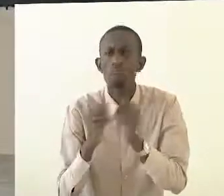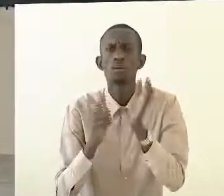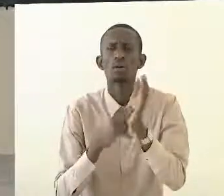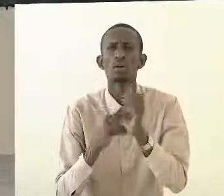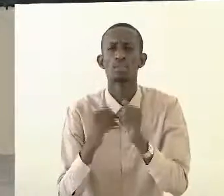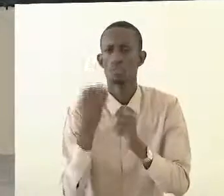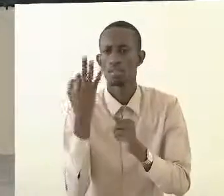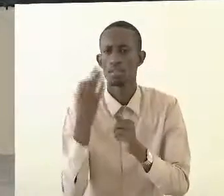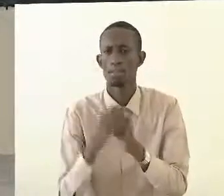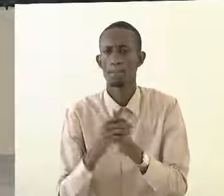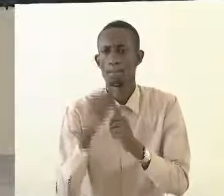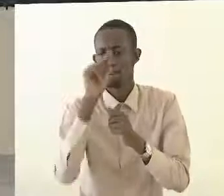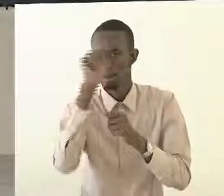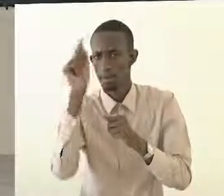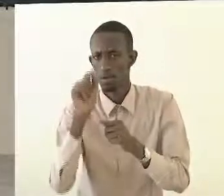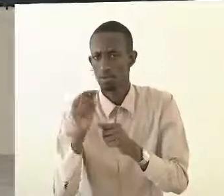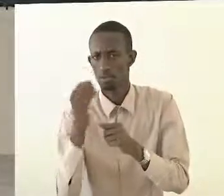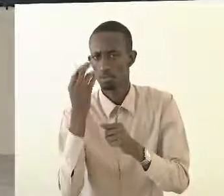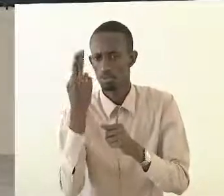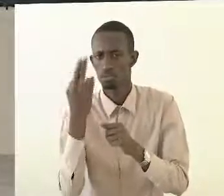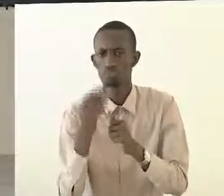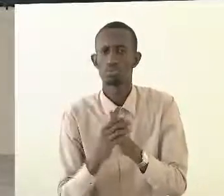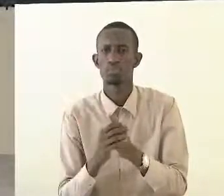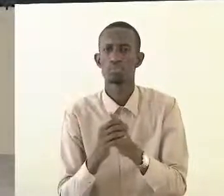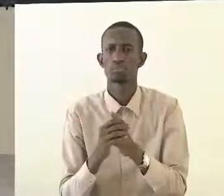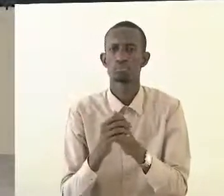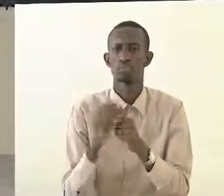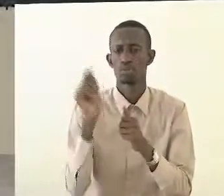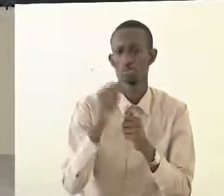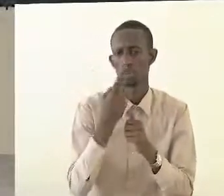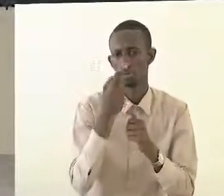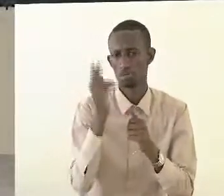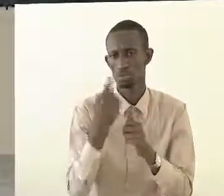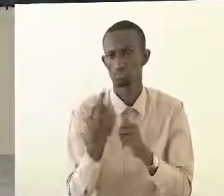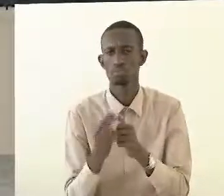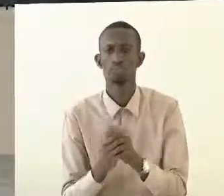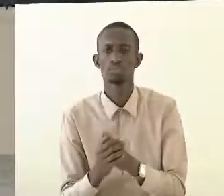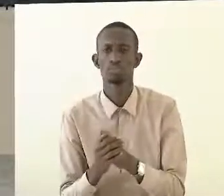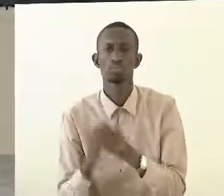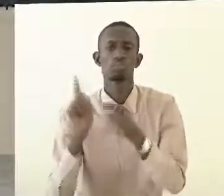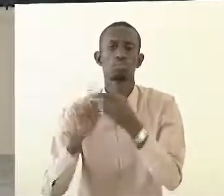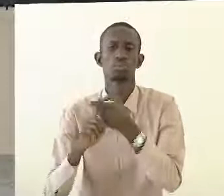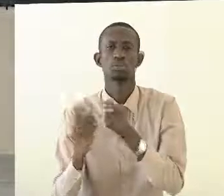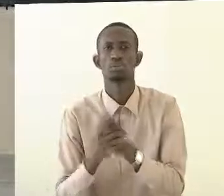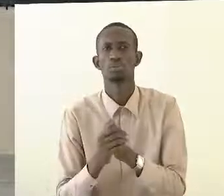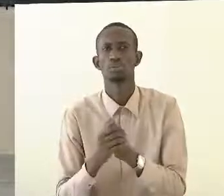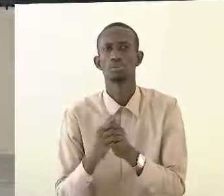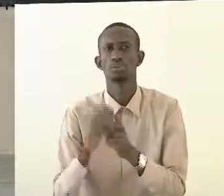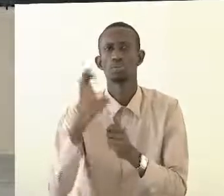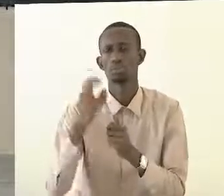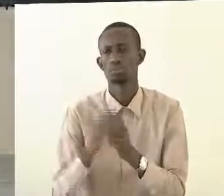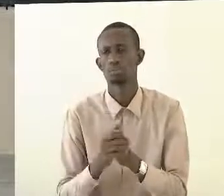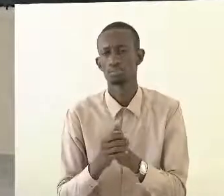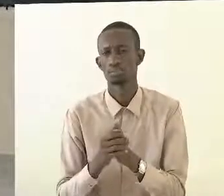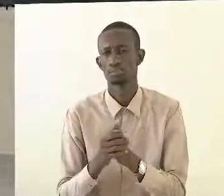to 3 divided by 2 divided by 3 divided by 2, then plus c. Means that you